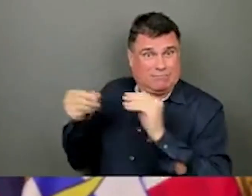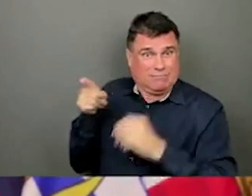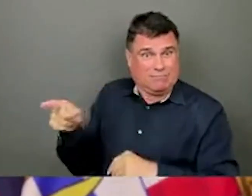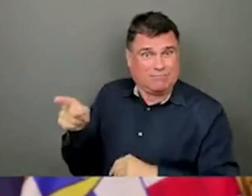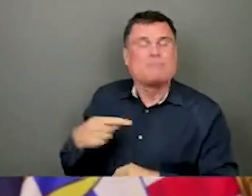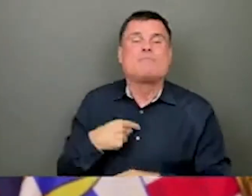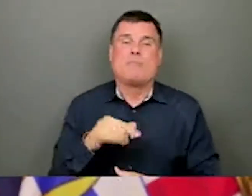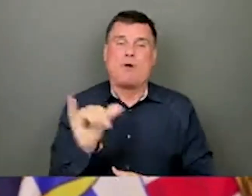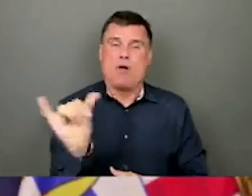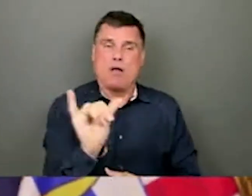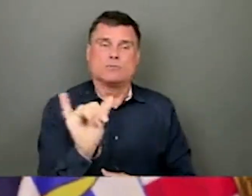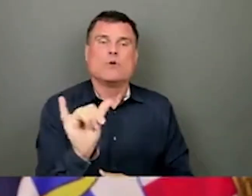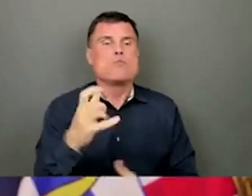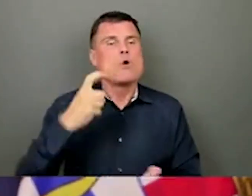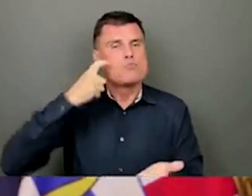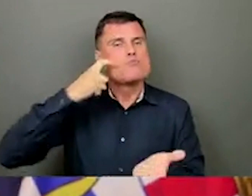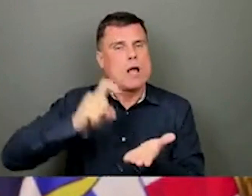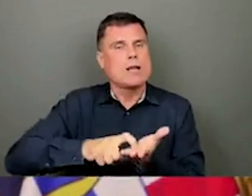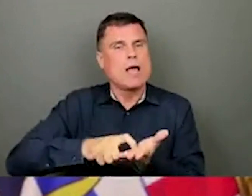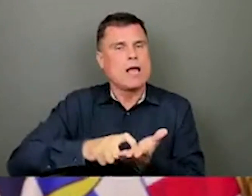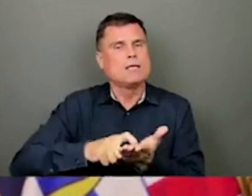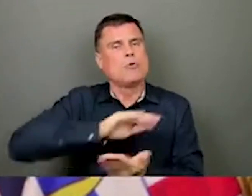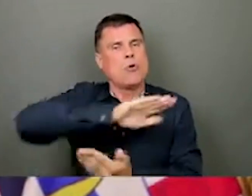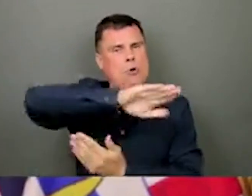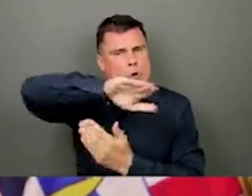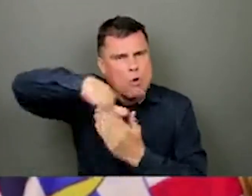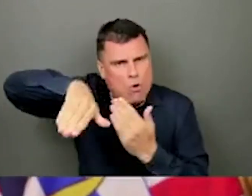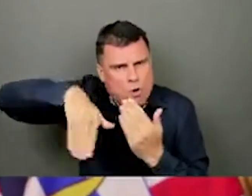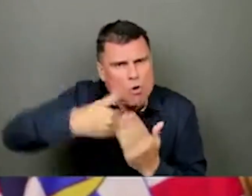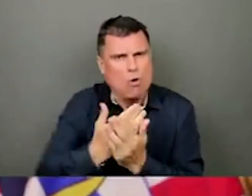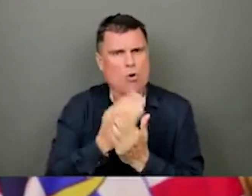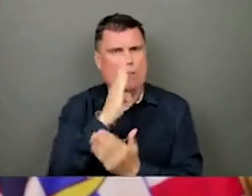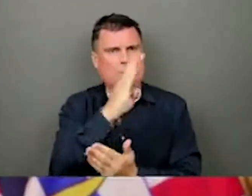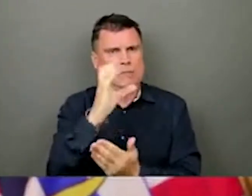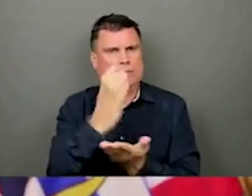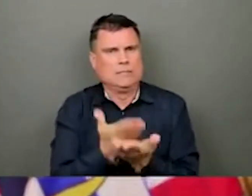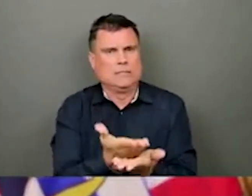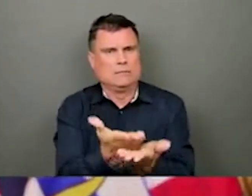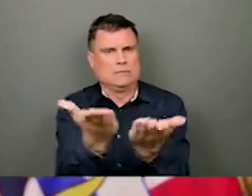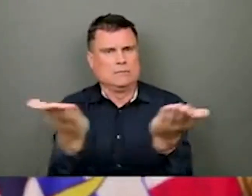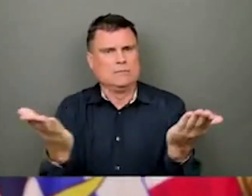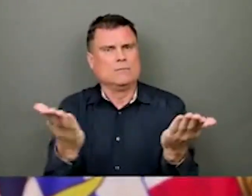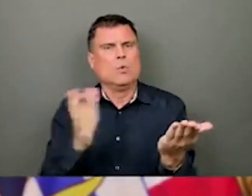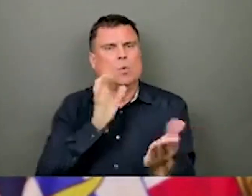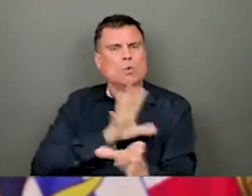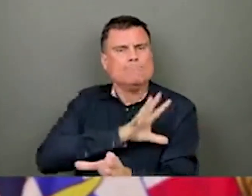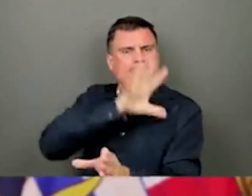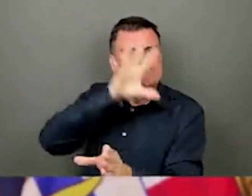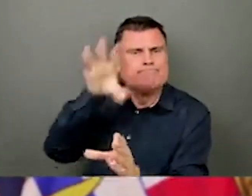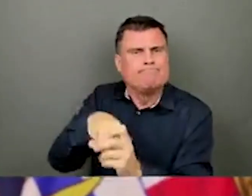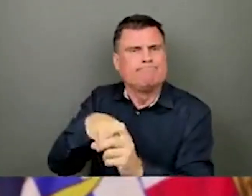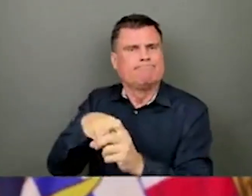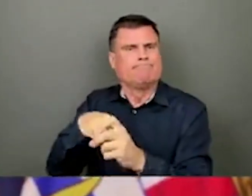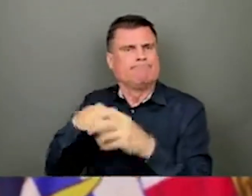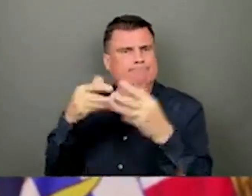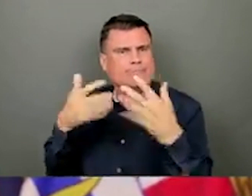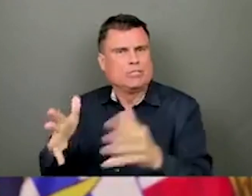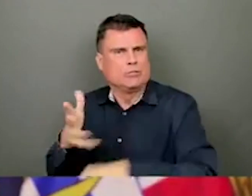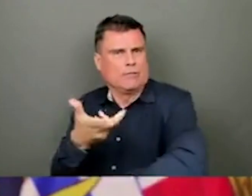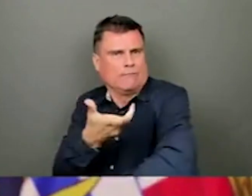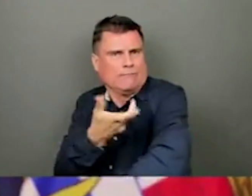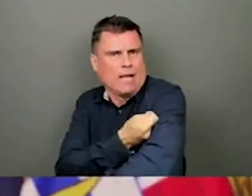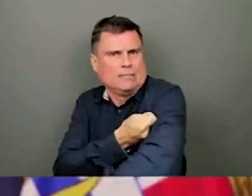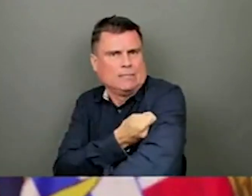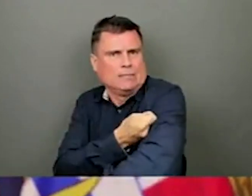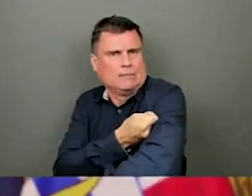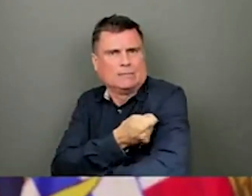by recognizing everybody in British Columbia who has taken that important step of protecting themselves and their family